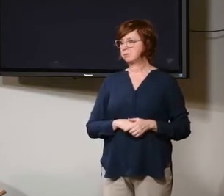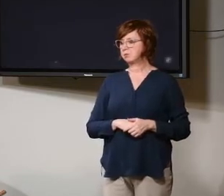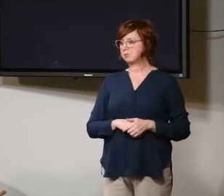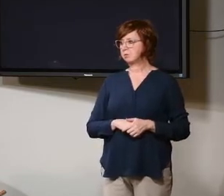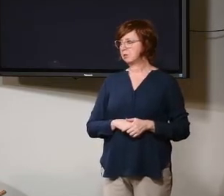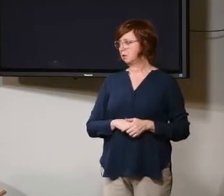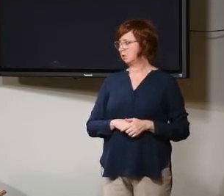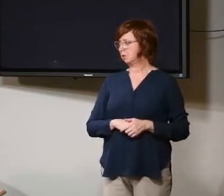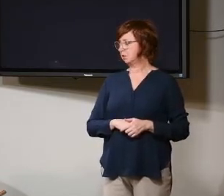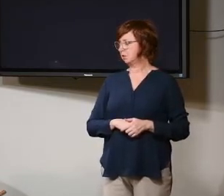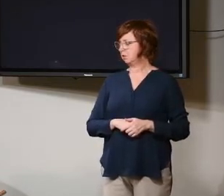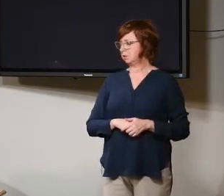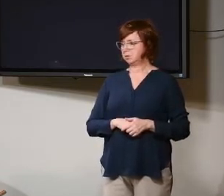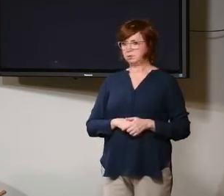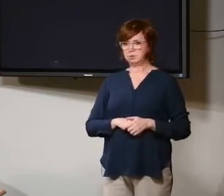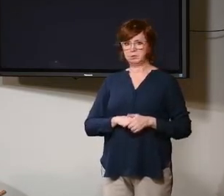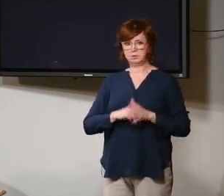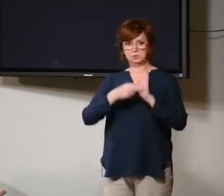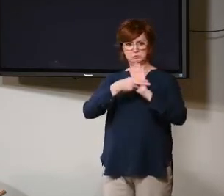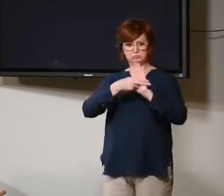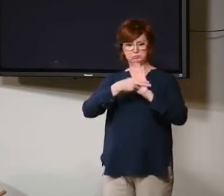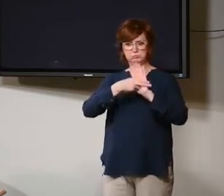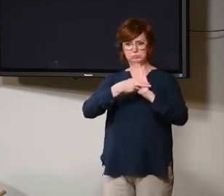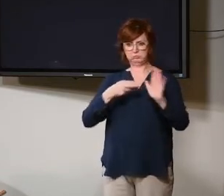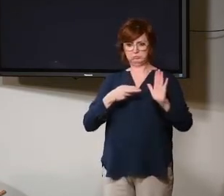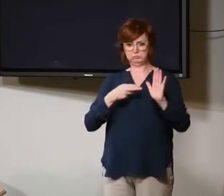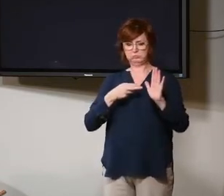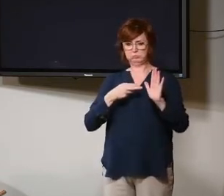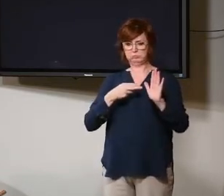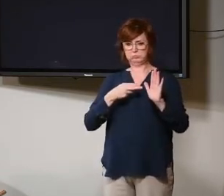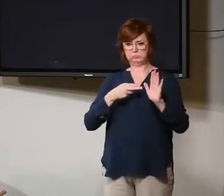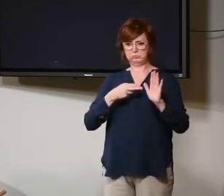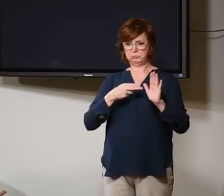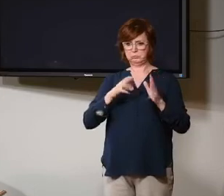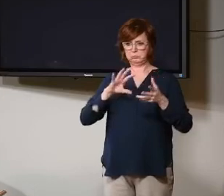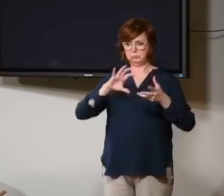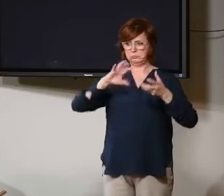And there's been a diagnostics disruption there.